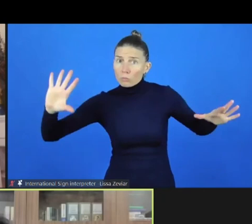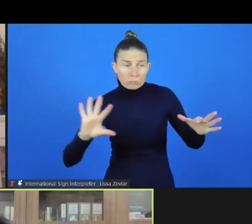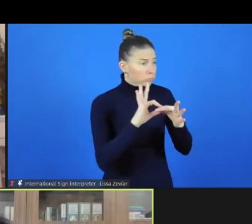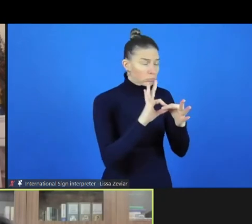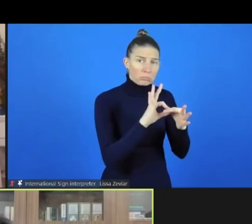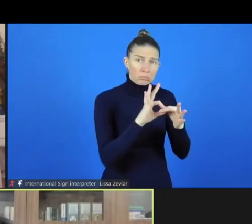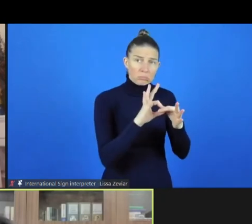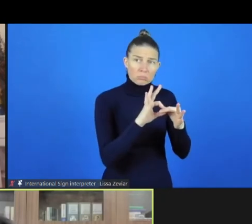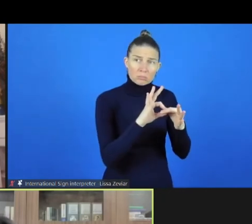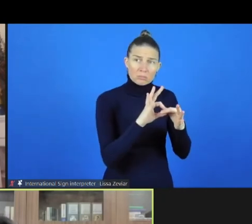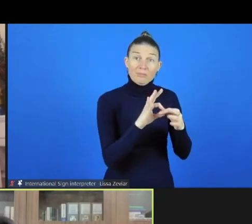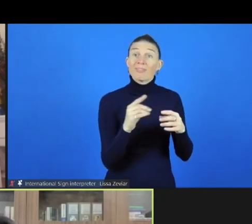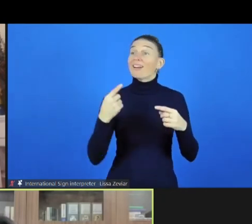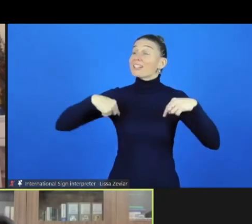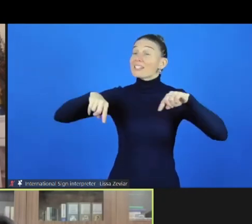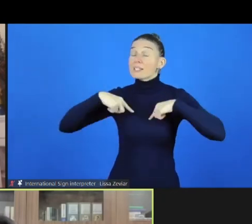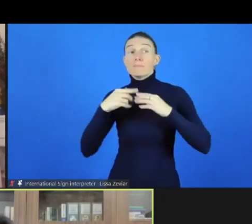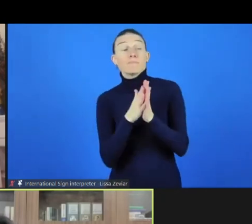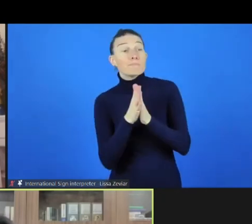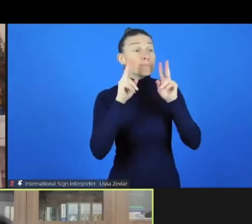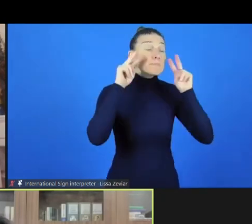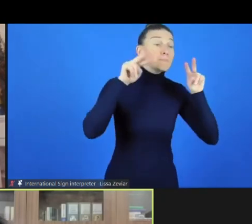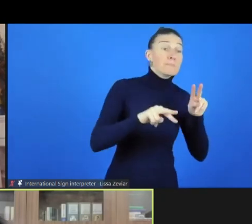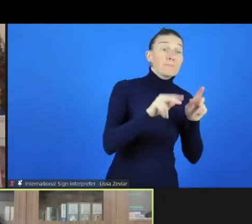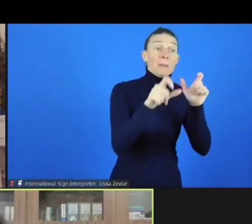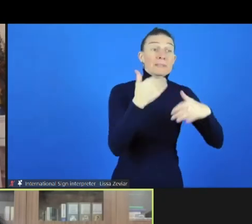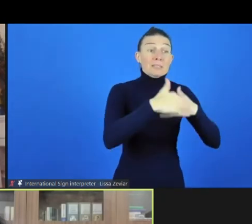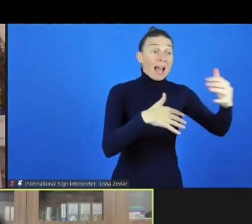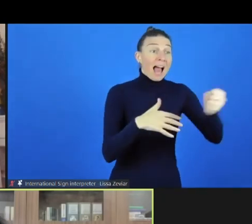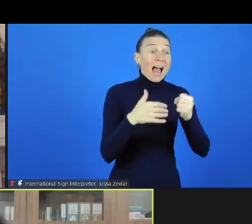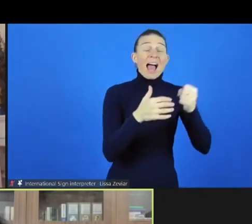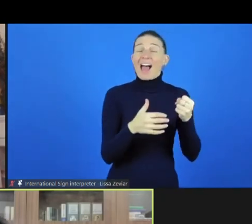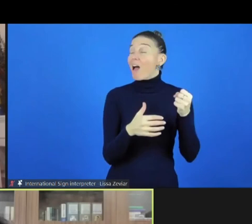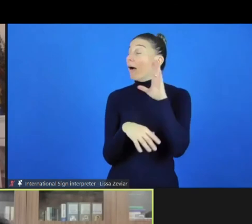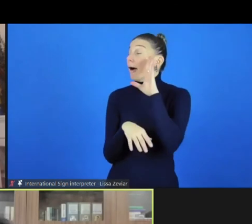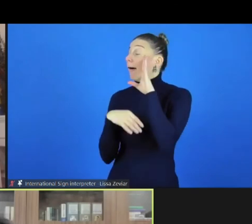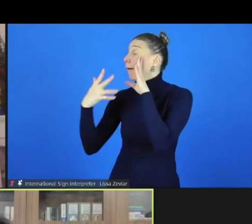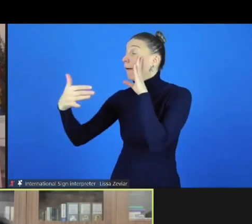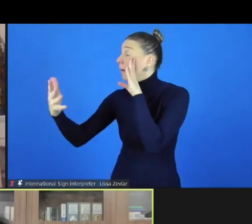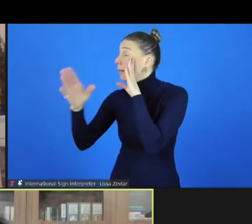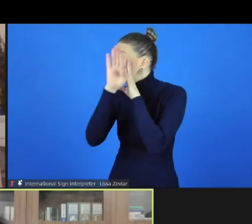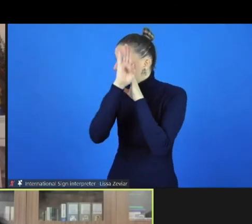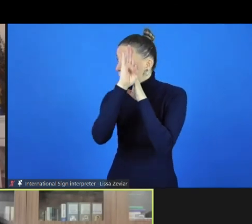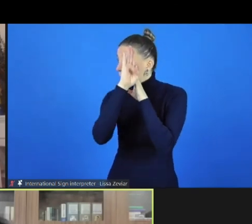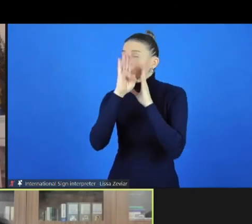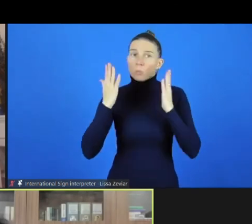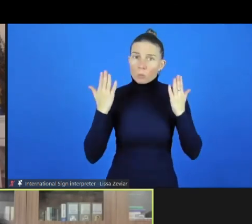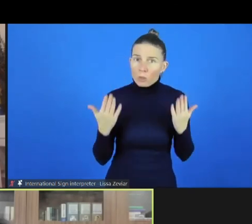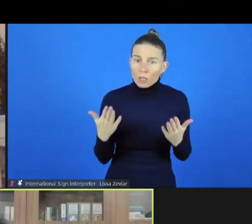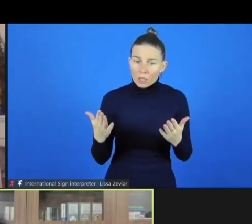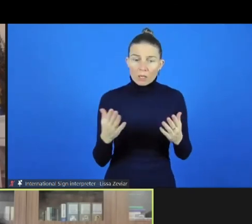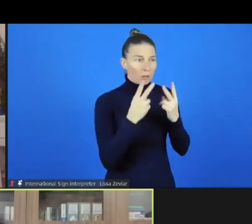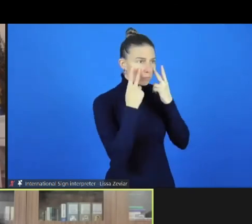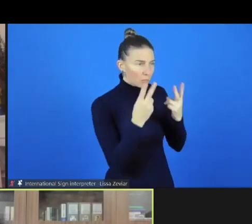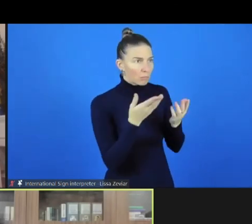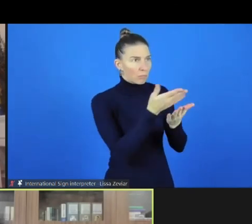people with disabilities. But I think with this program, what we are doing is we're directly taking people from colleges